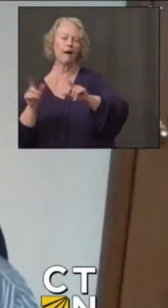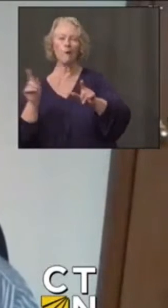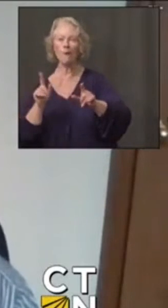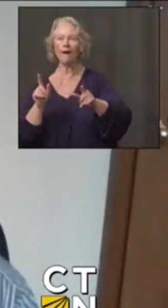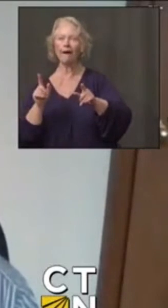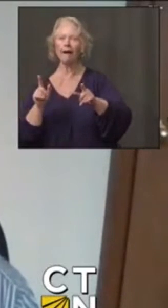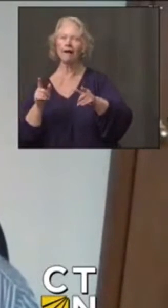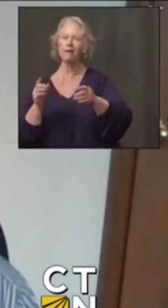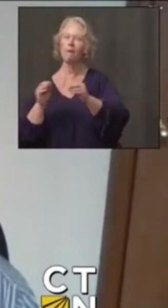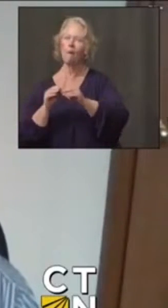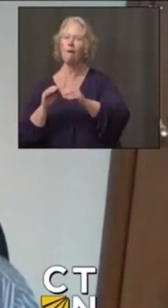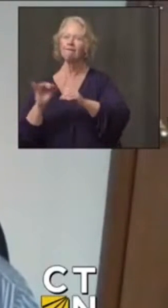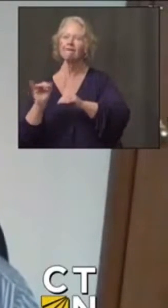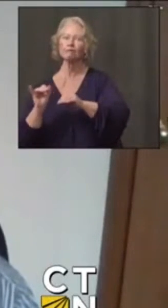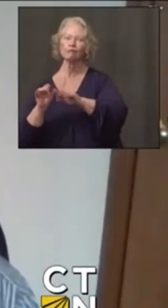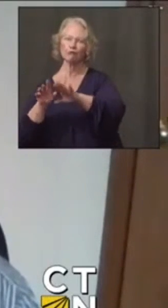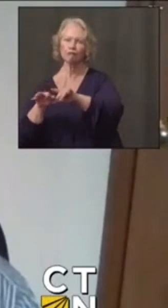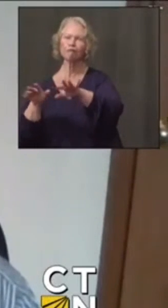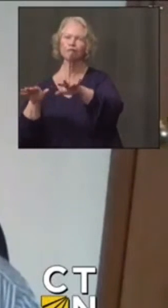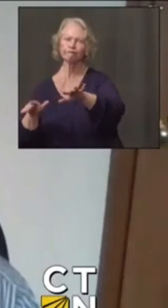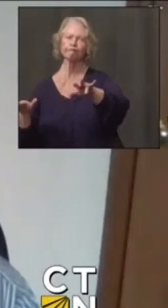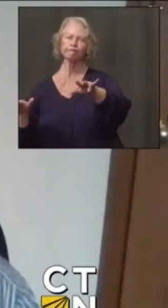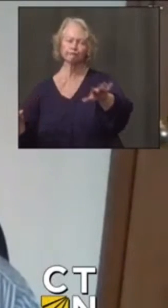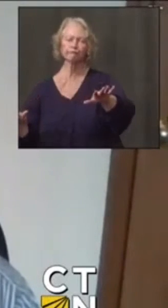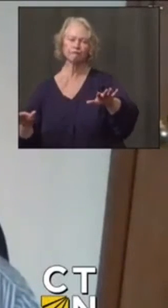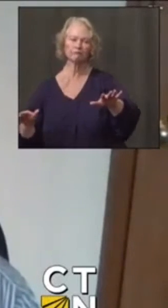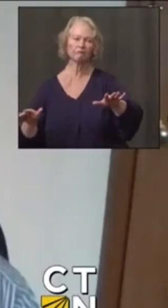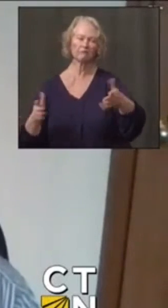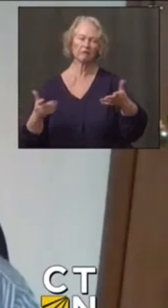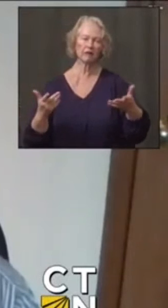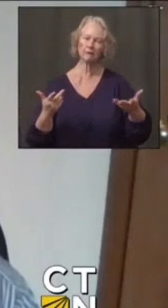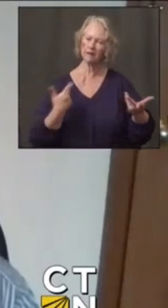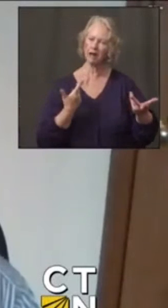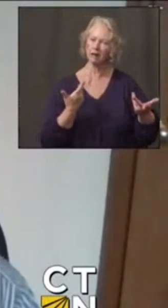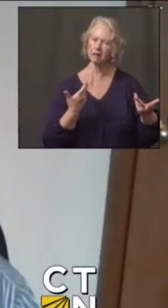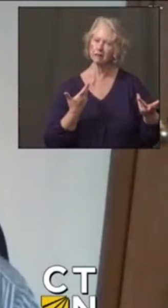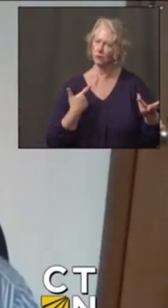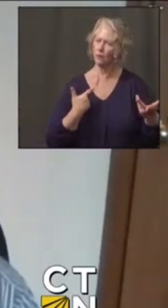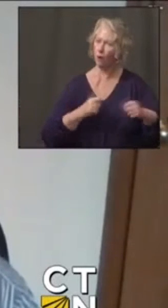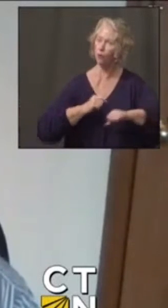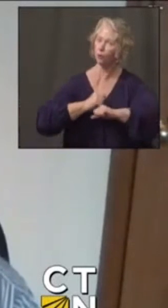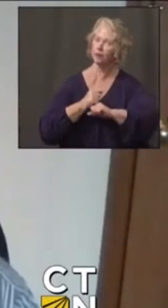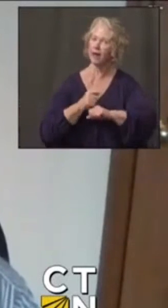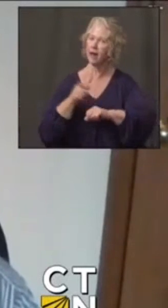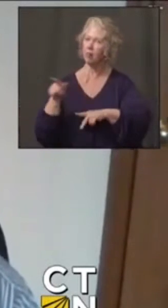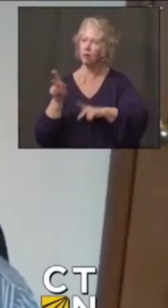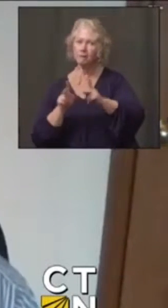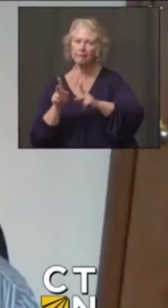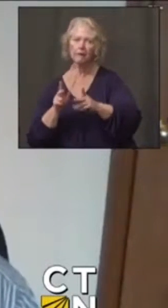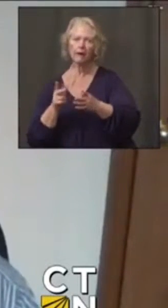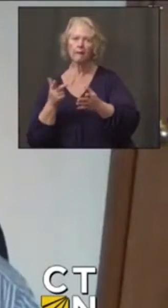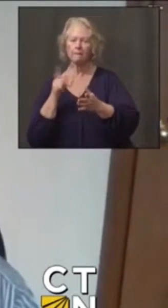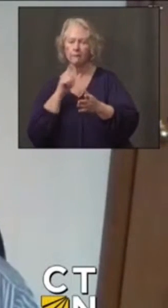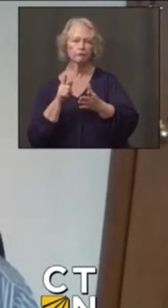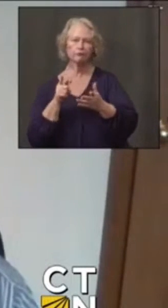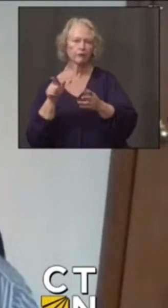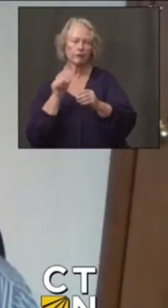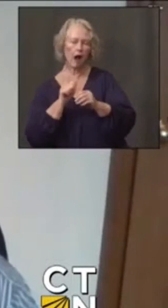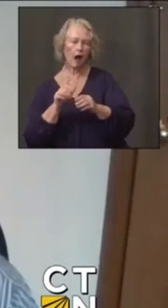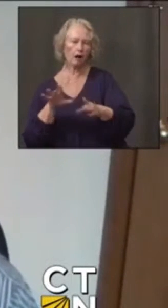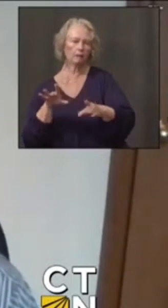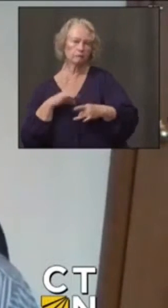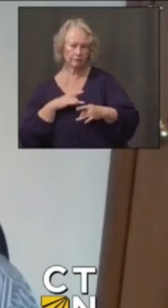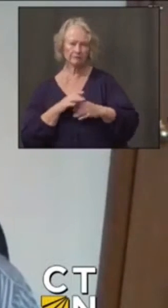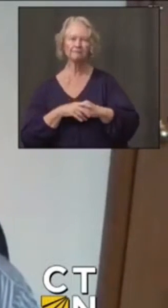infection was occurring to really protect those patients faster and get this kind of count.